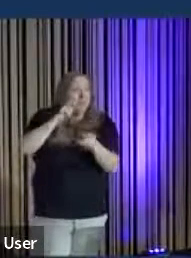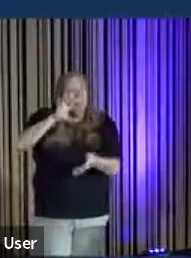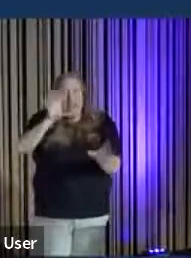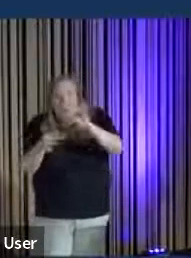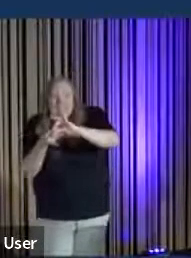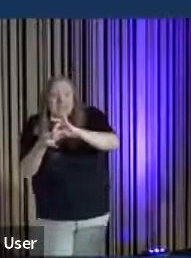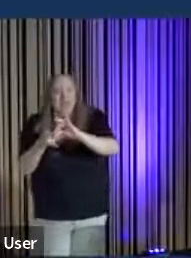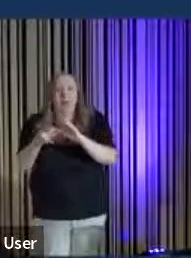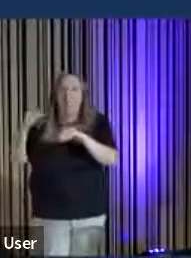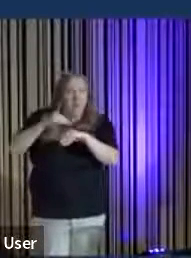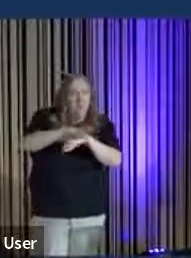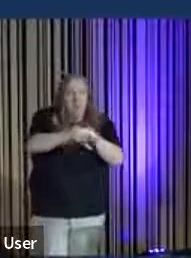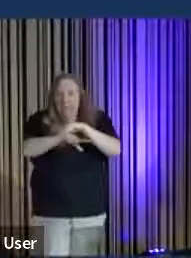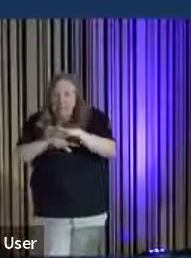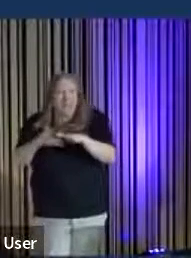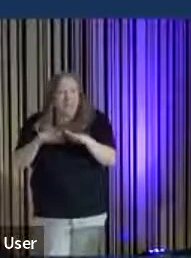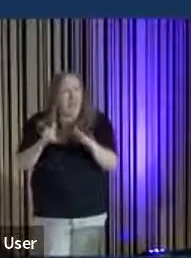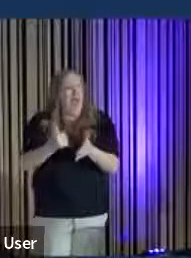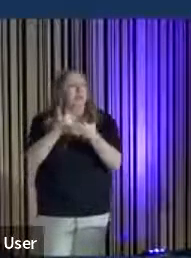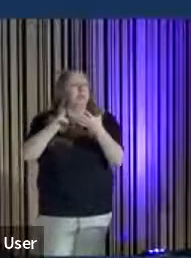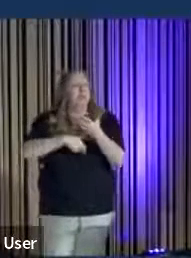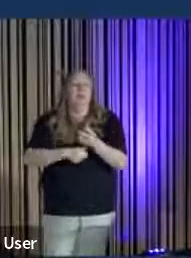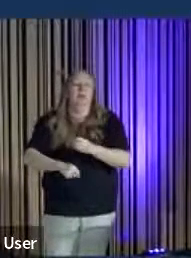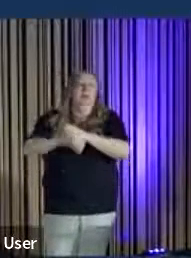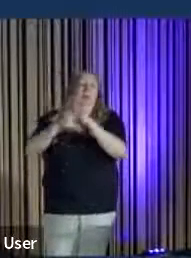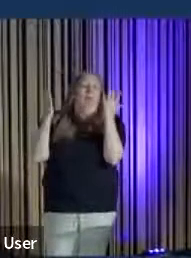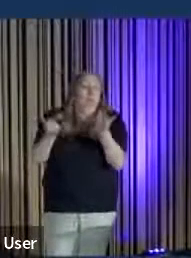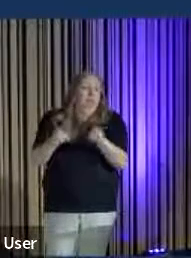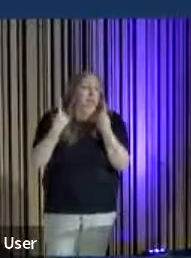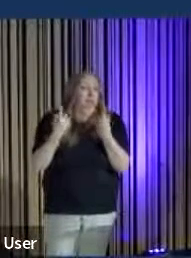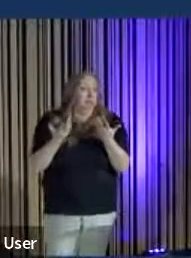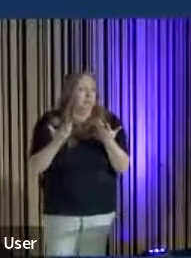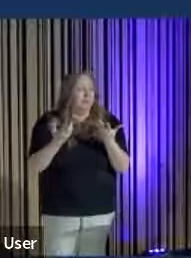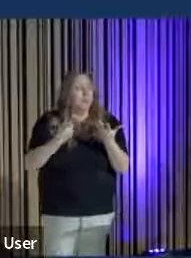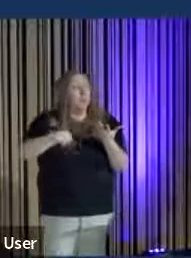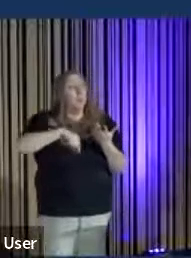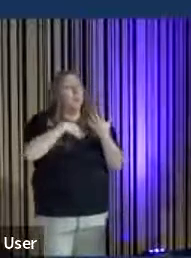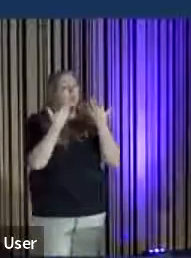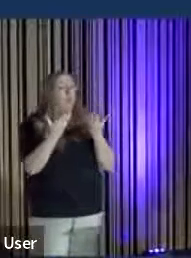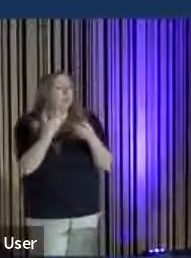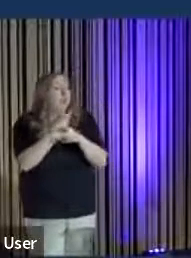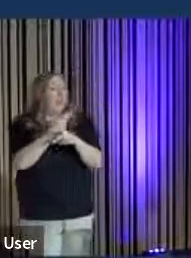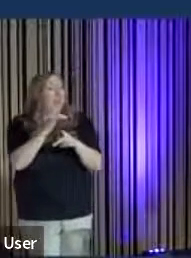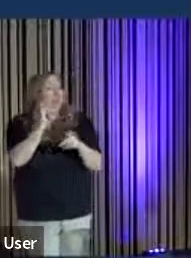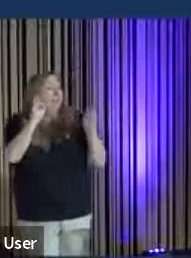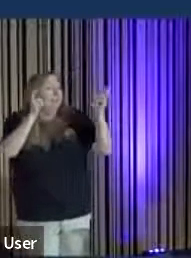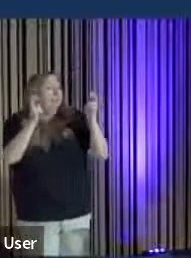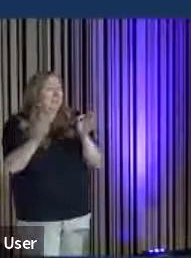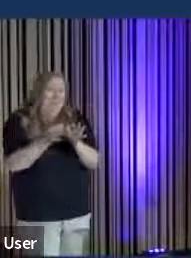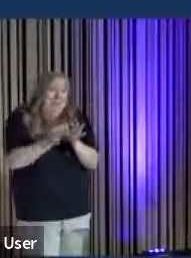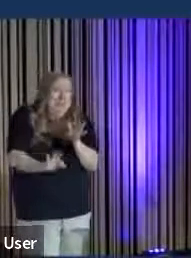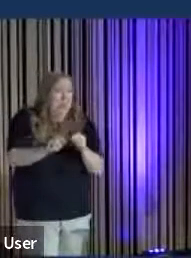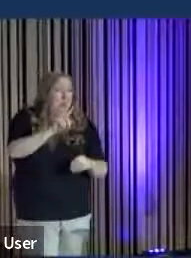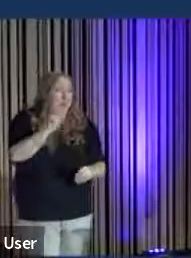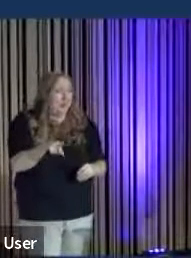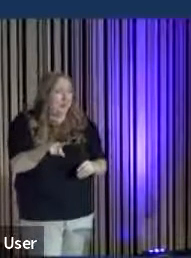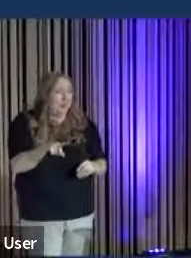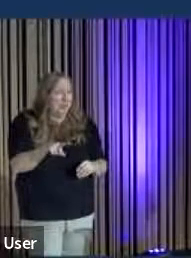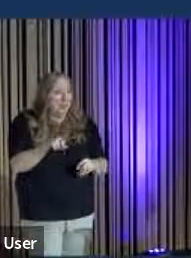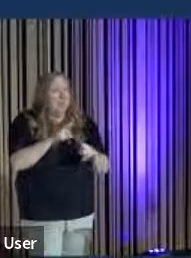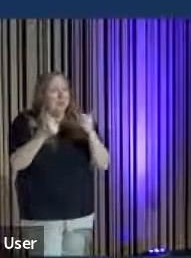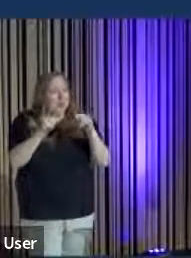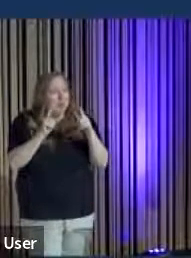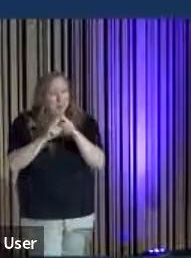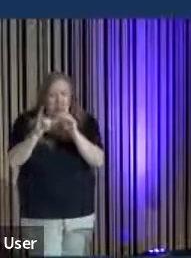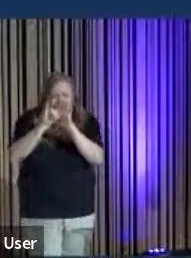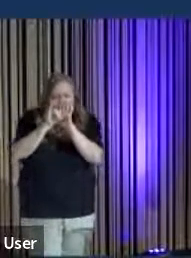Earth system? So we basically want to try and figure out this rather simple question, but, trying to disentangle